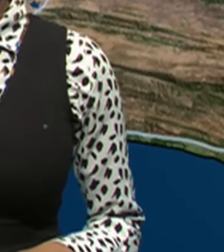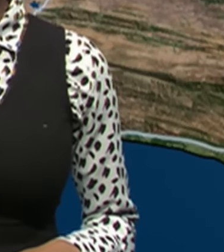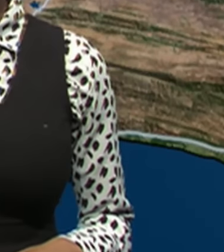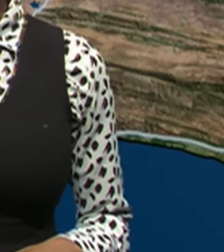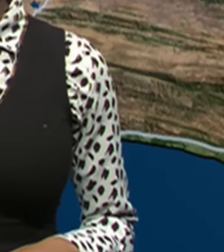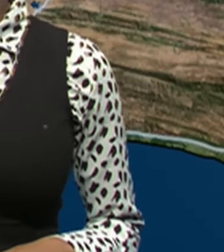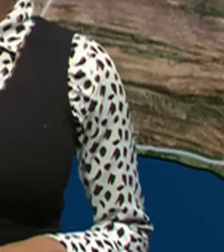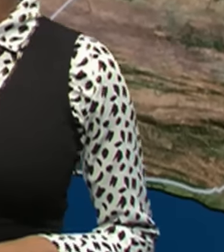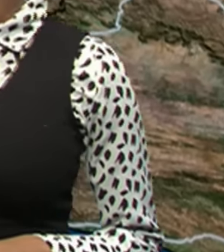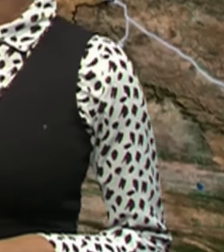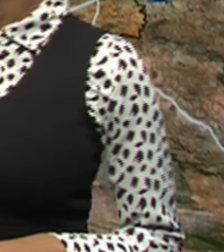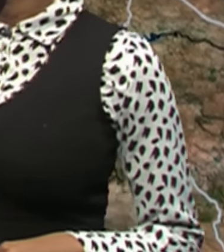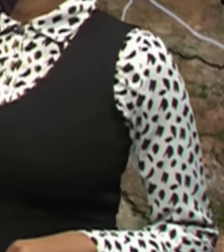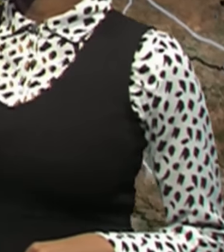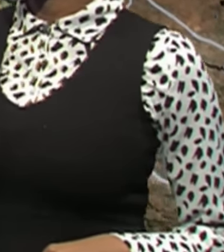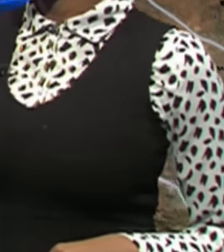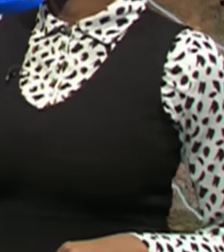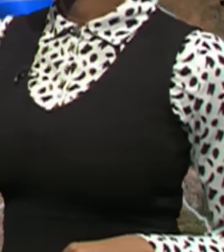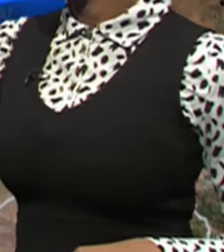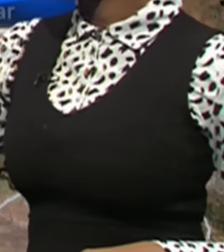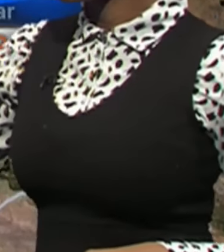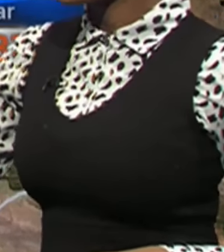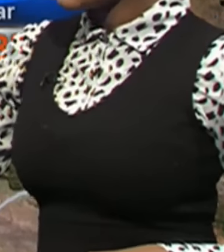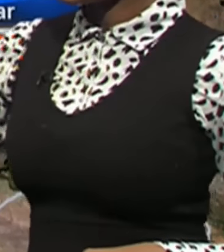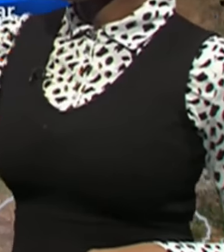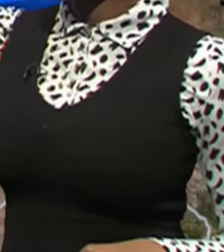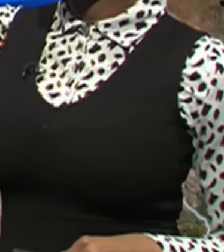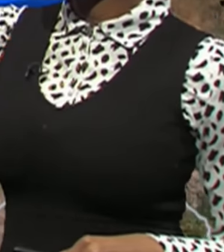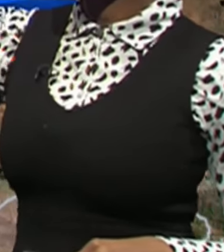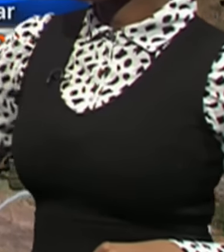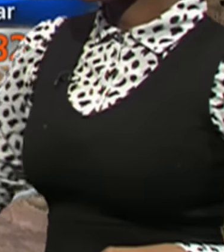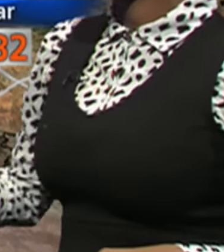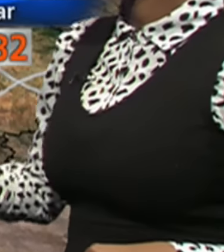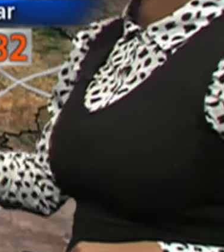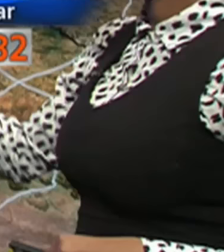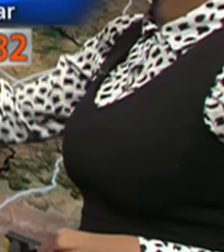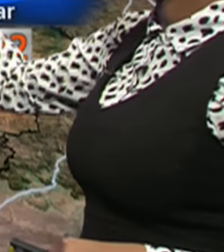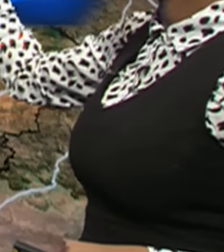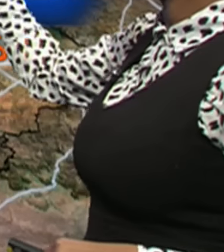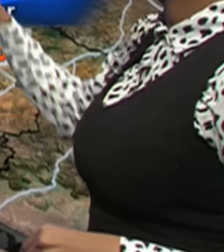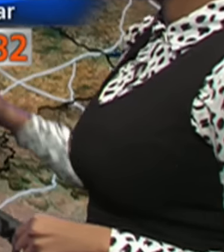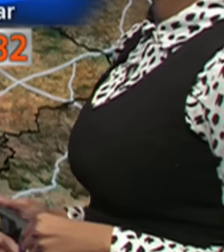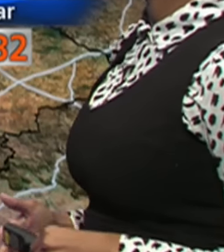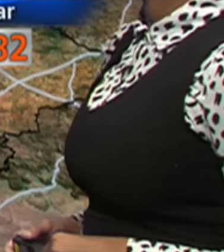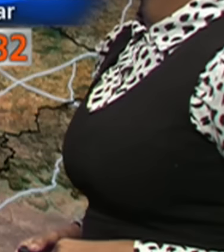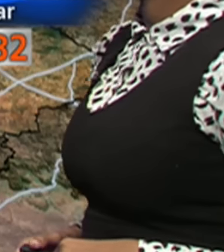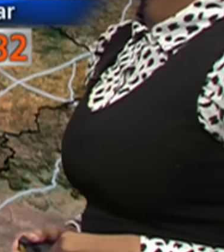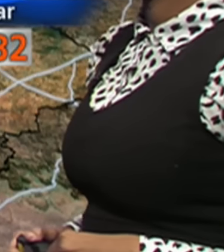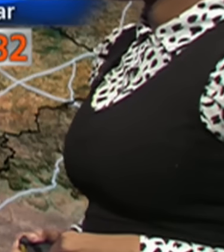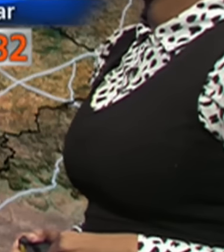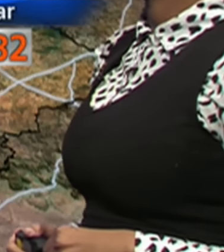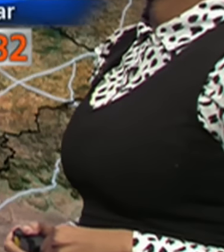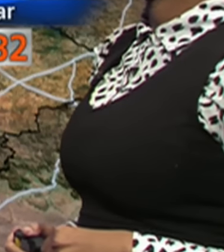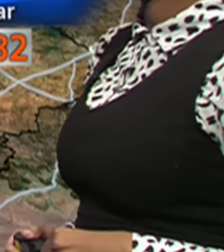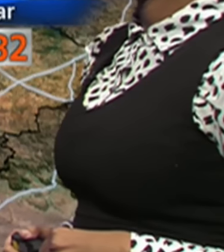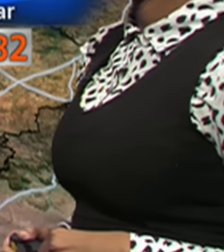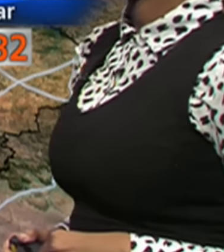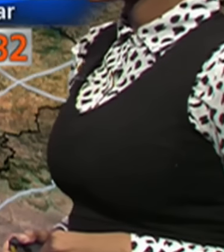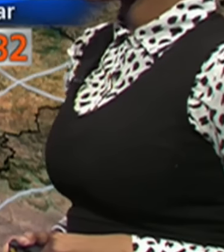di le 24 province ya Northern Cape le teng mo province go tla nna le gone go apoga Kuruman ka digata di le 17 go ya go di